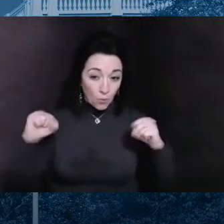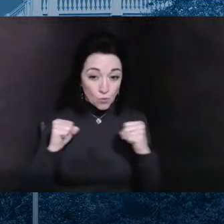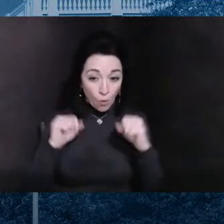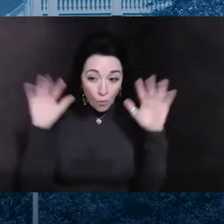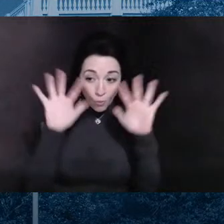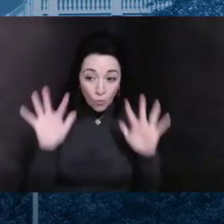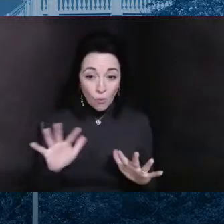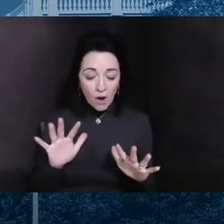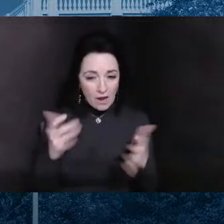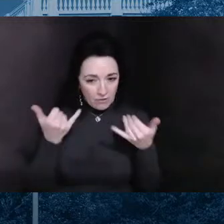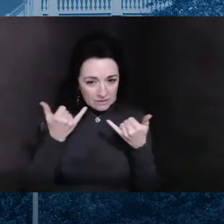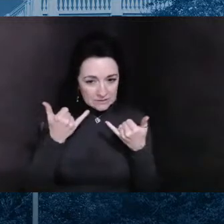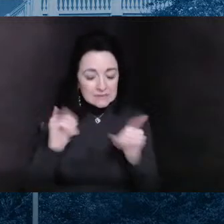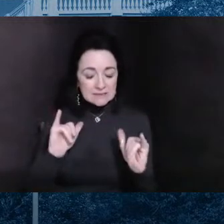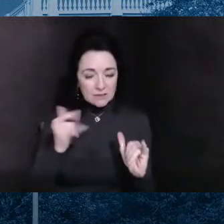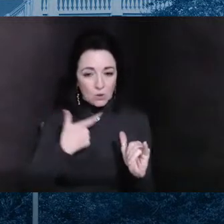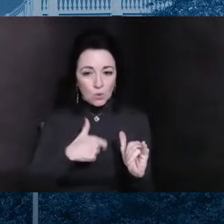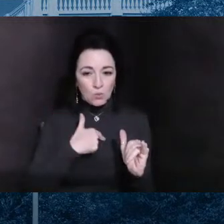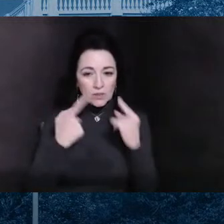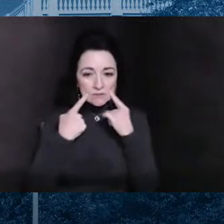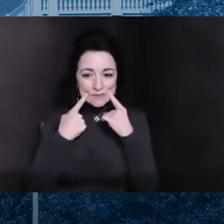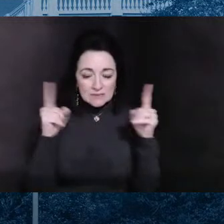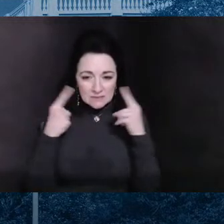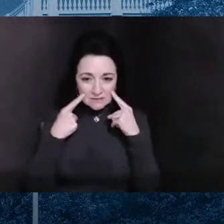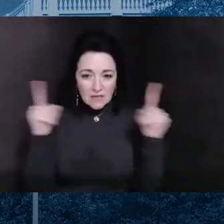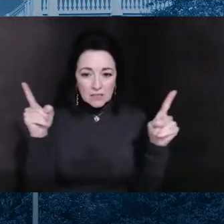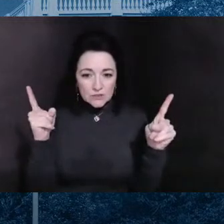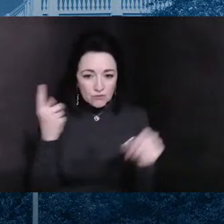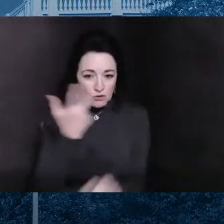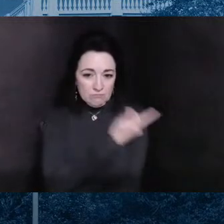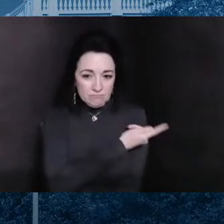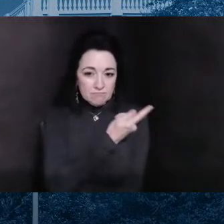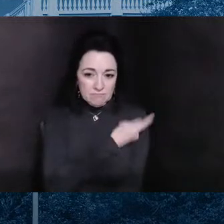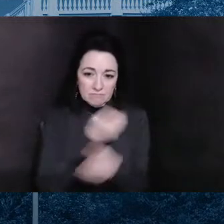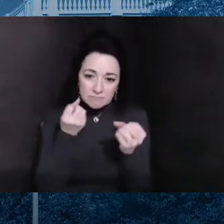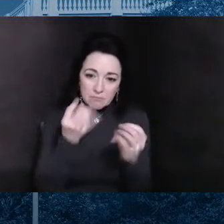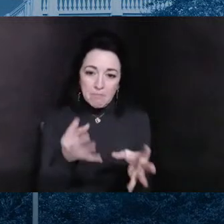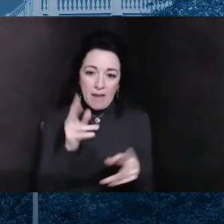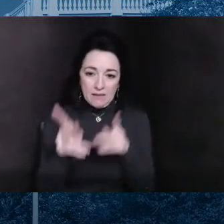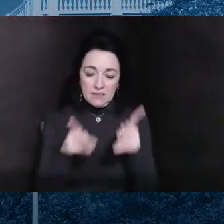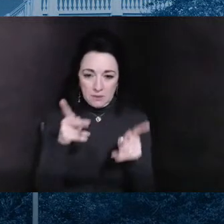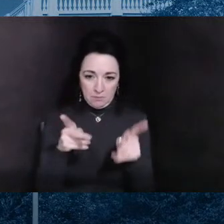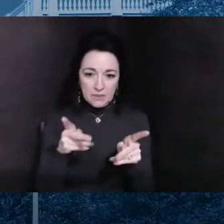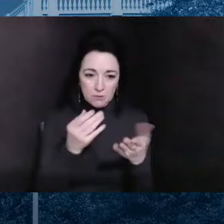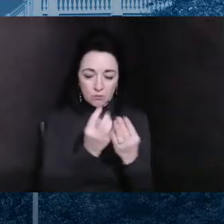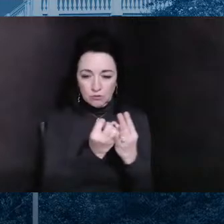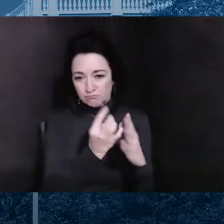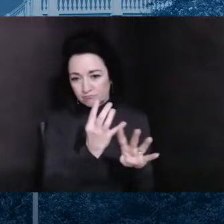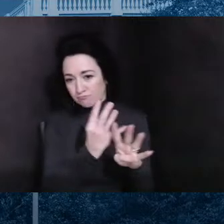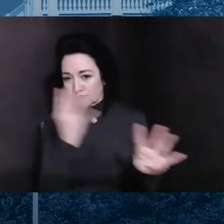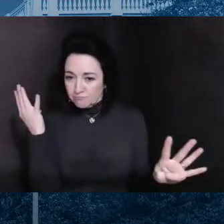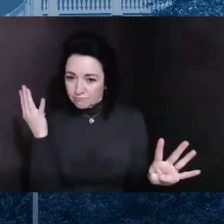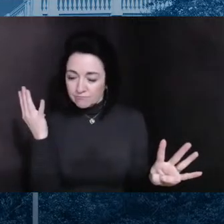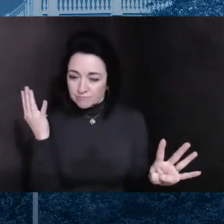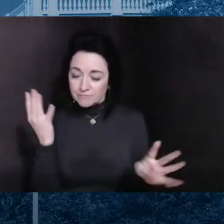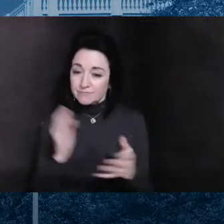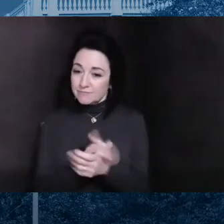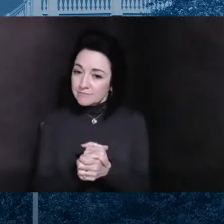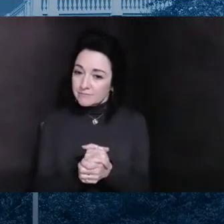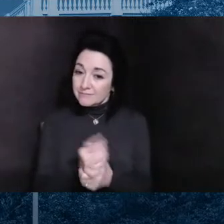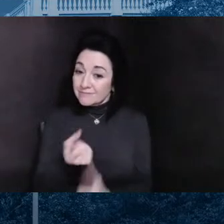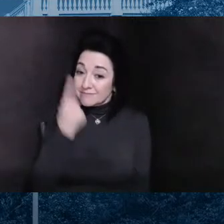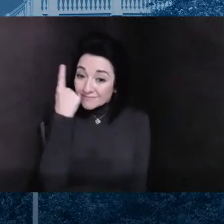administer larger amounts of vaccine. That being said, we know that these larger events aren't